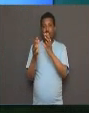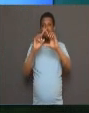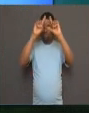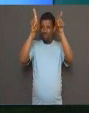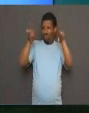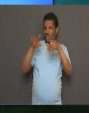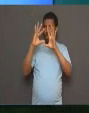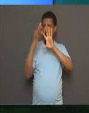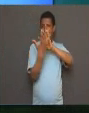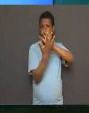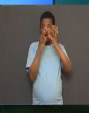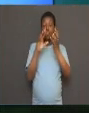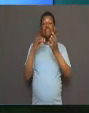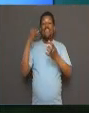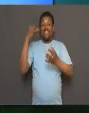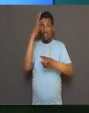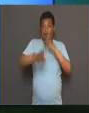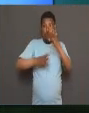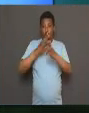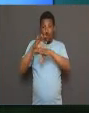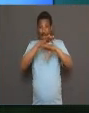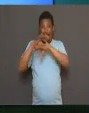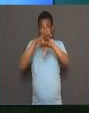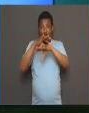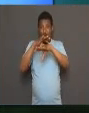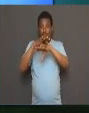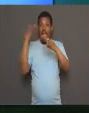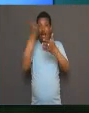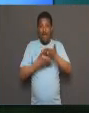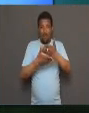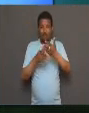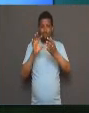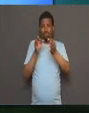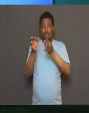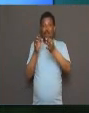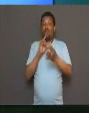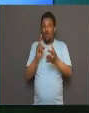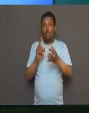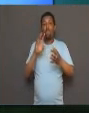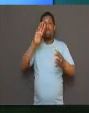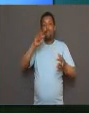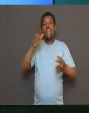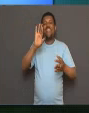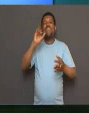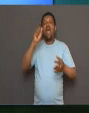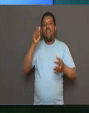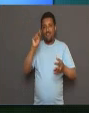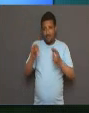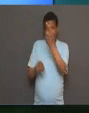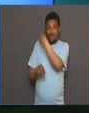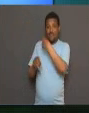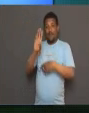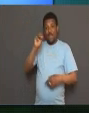the map of the earth is depicted. A meridian, or line